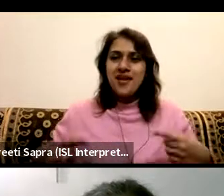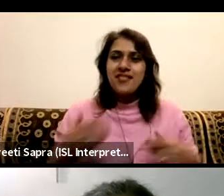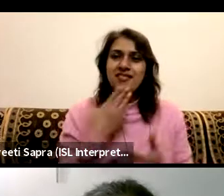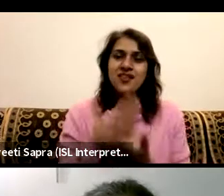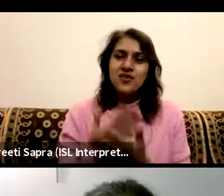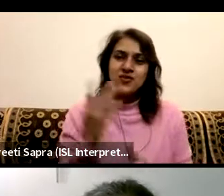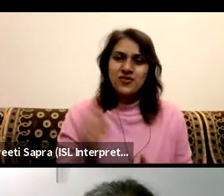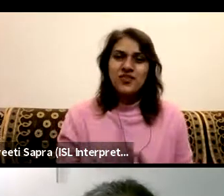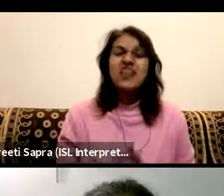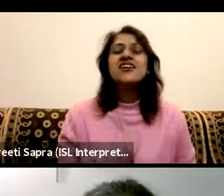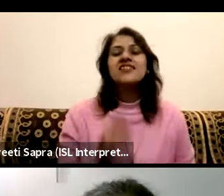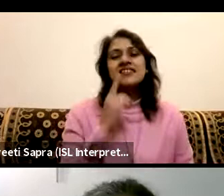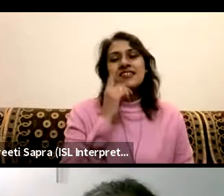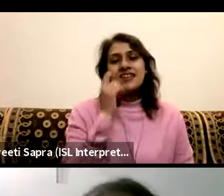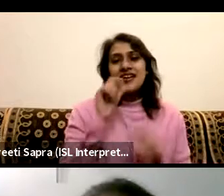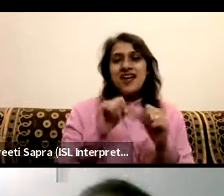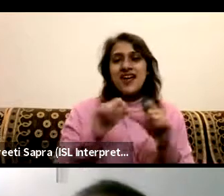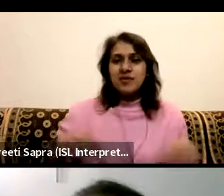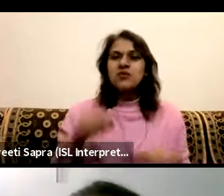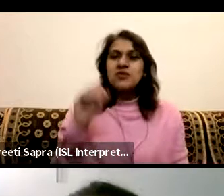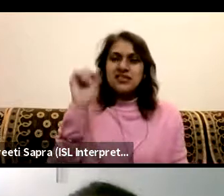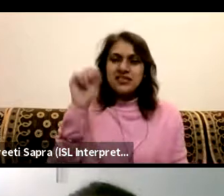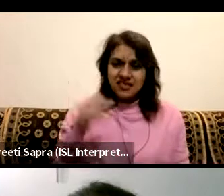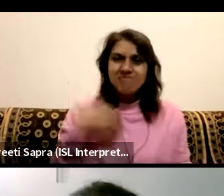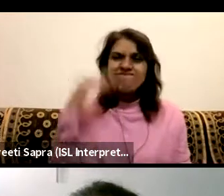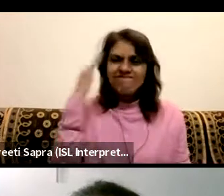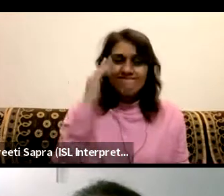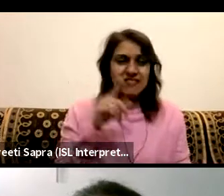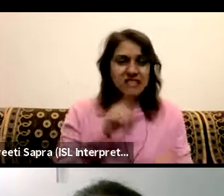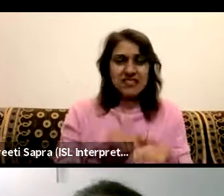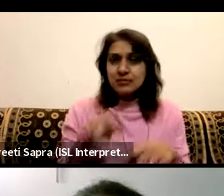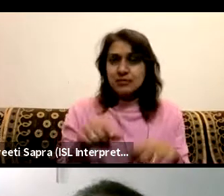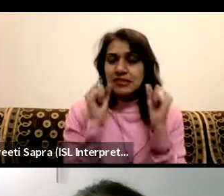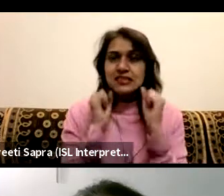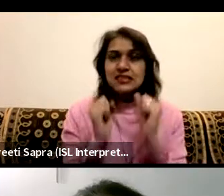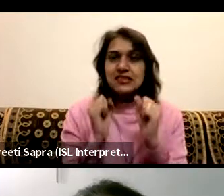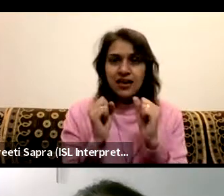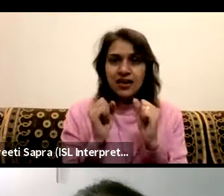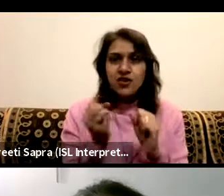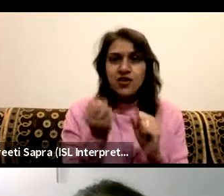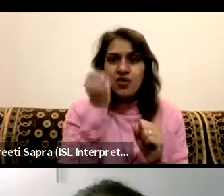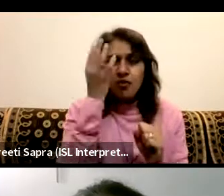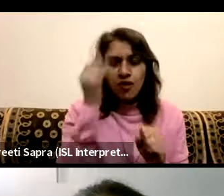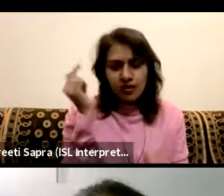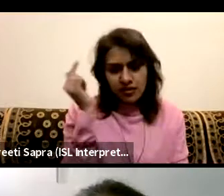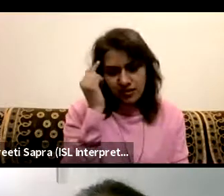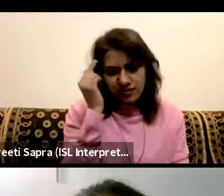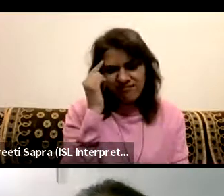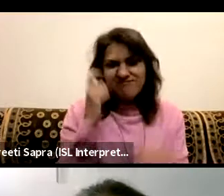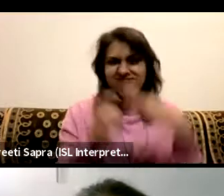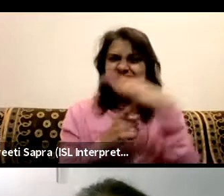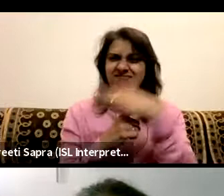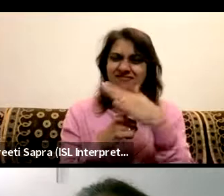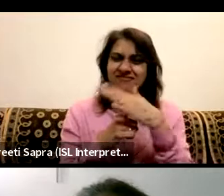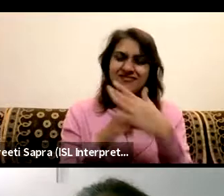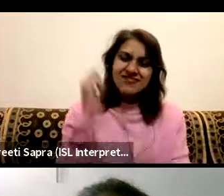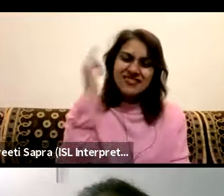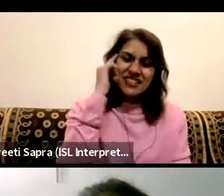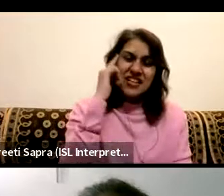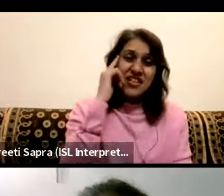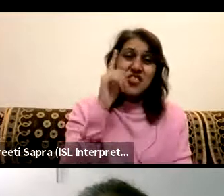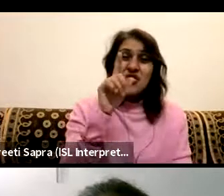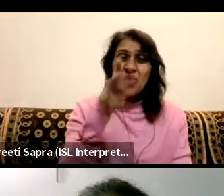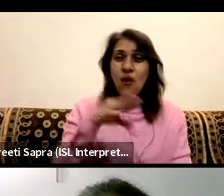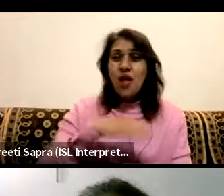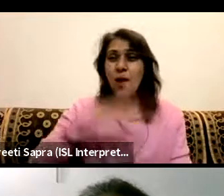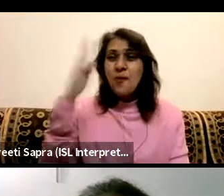time. I am personally, I got up this morning with the thought of India Gate and how thousands of people